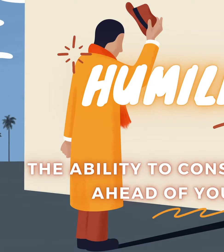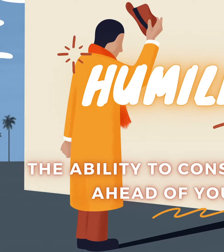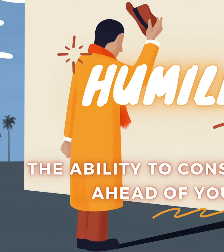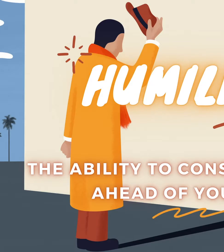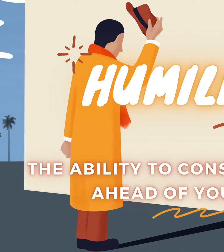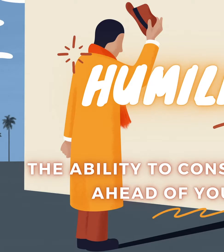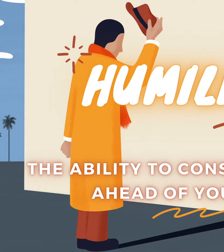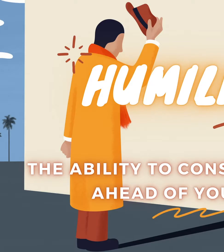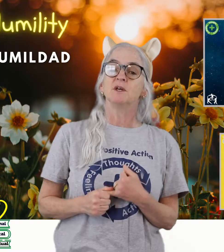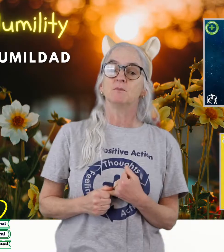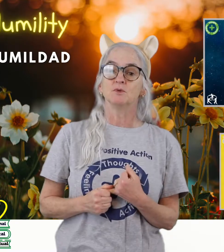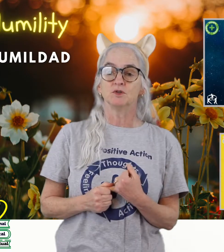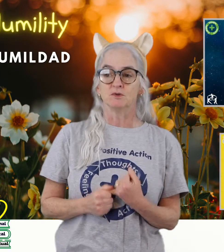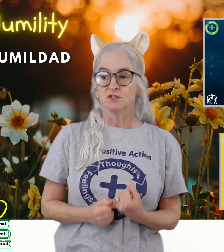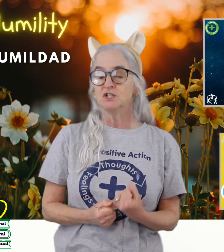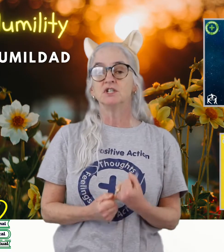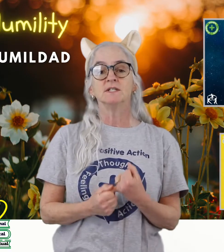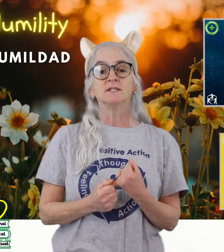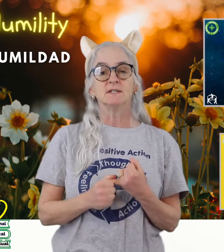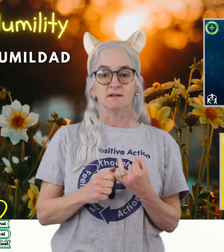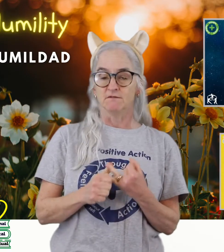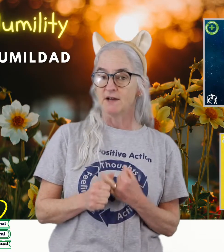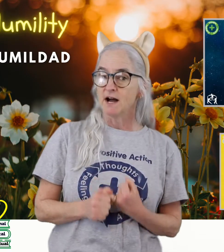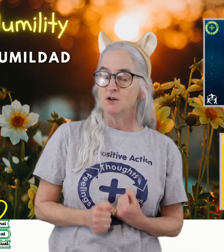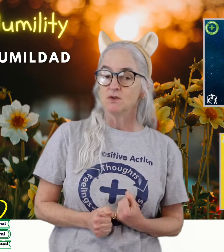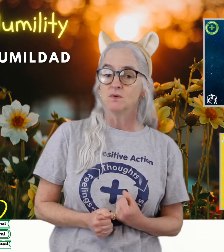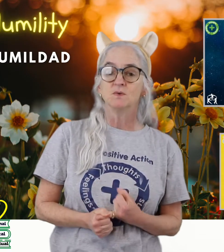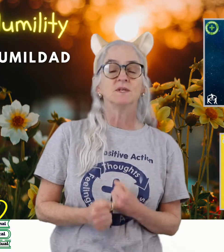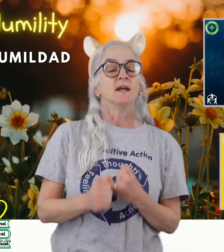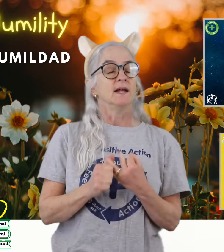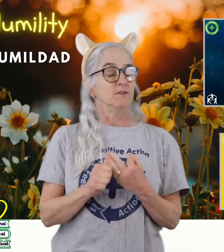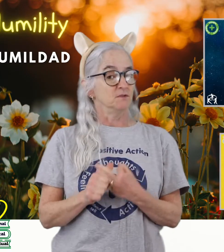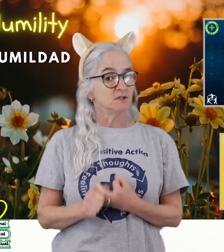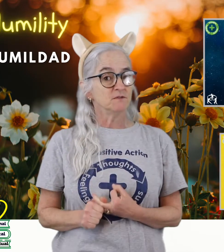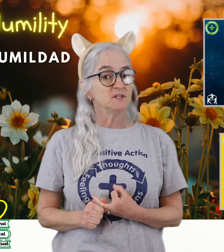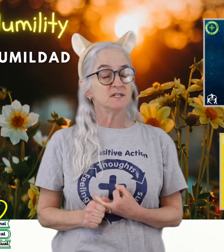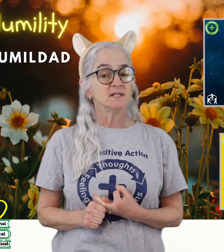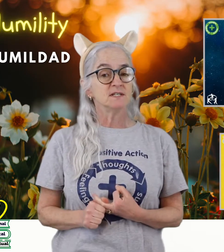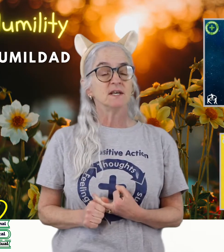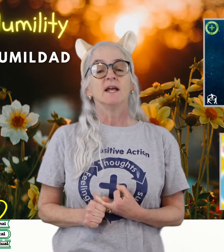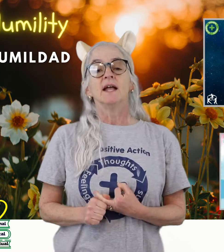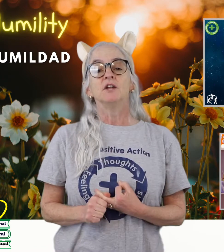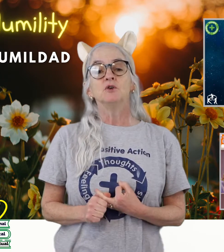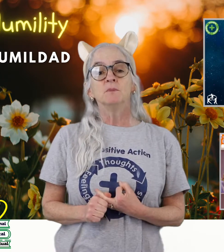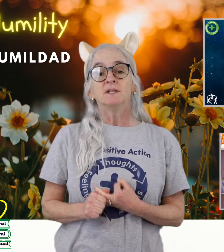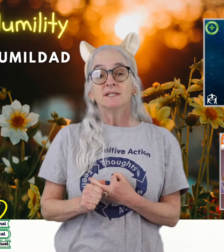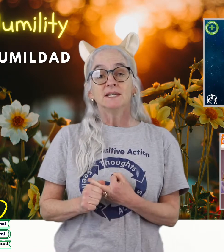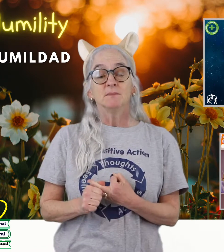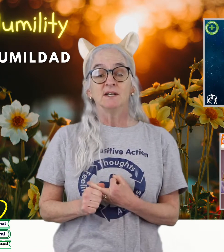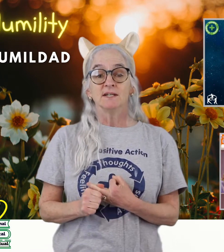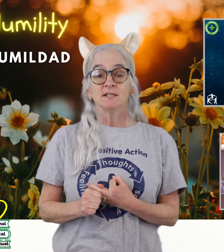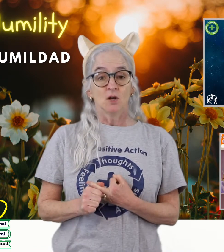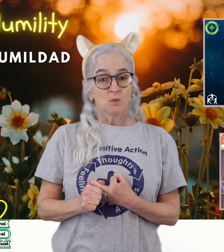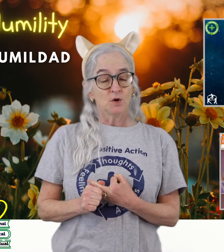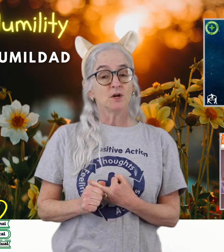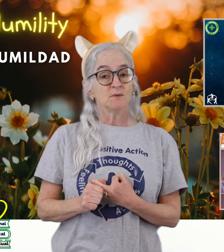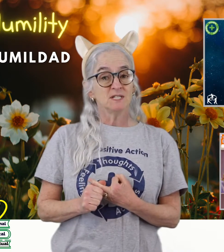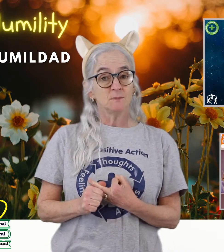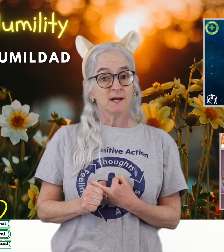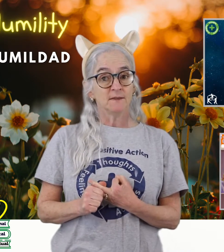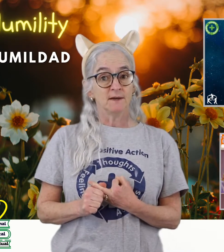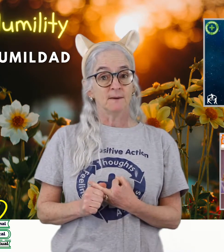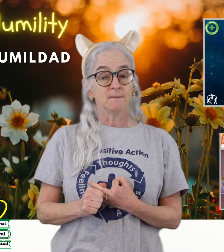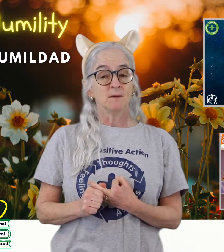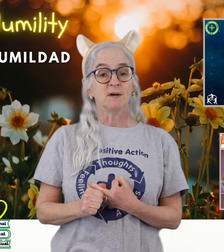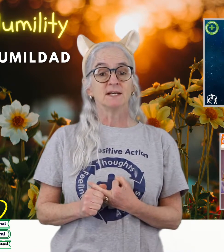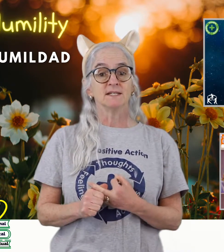about respecting other people's traditions and values and their differences. And humility means we're going to